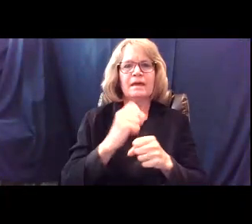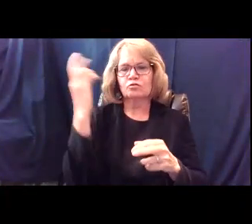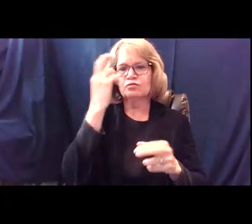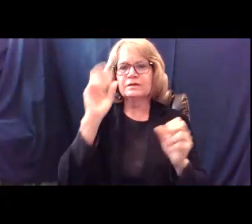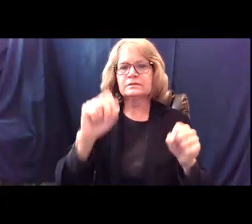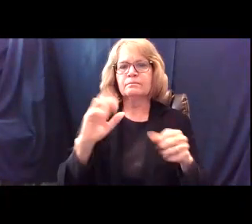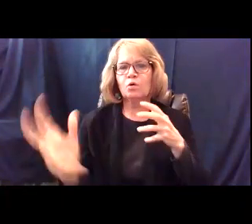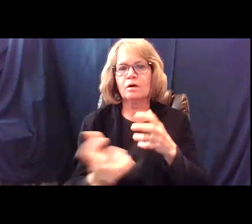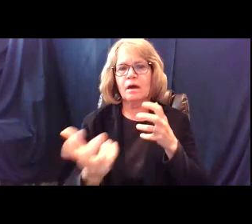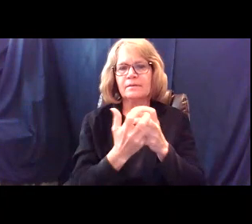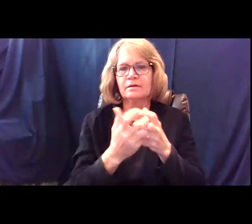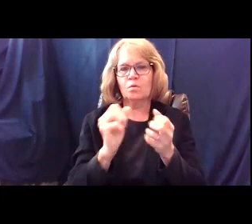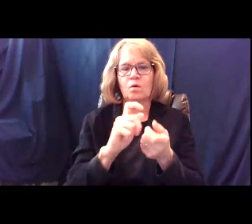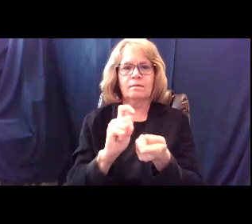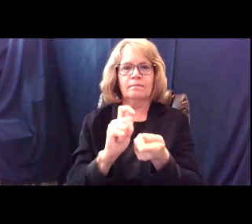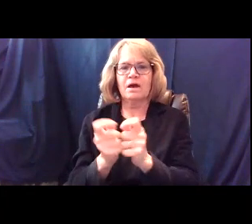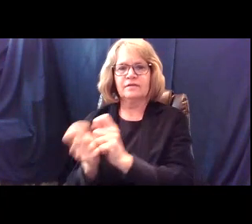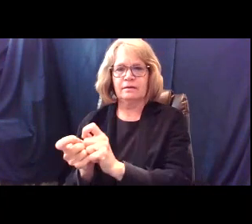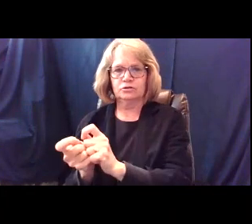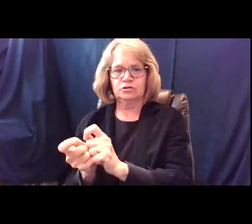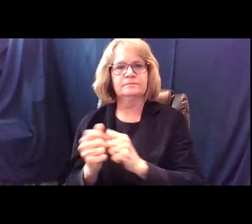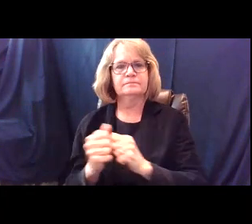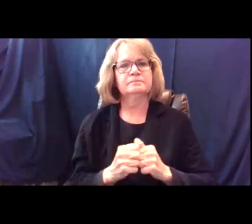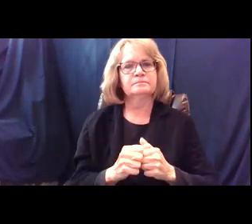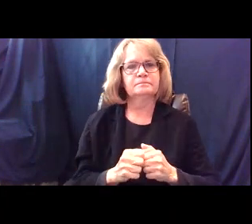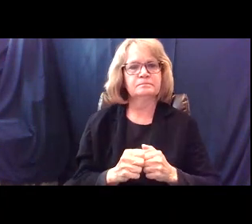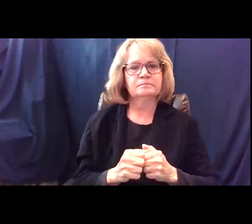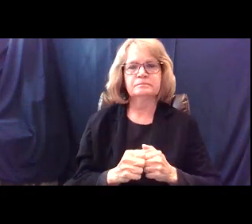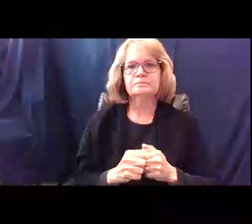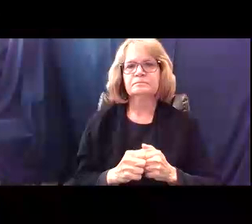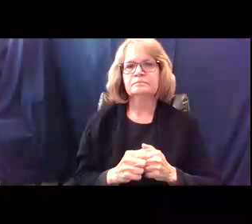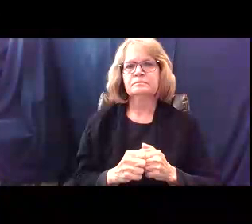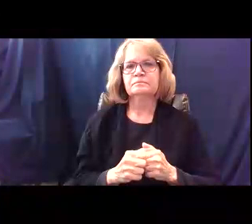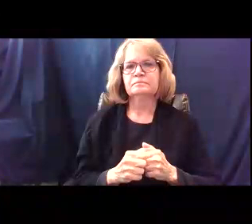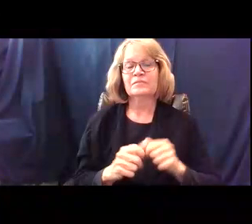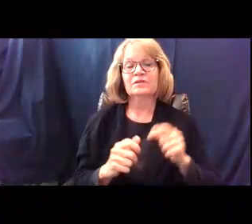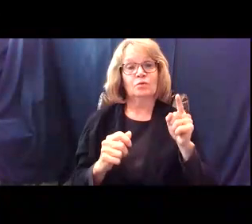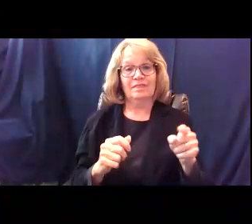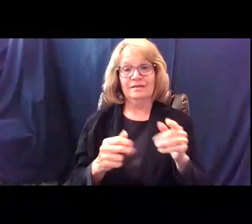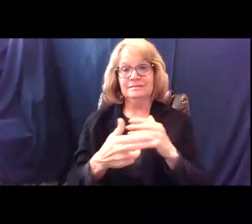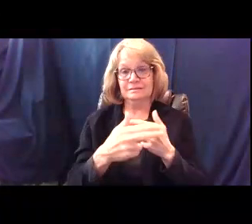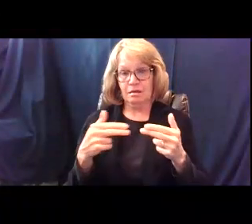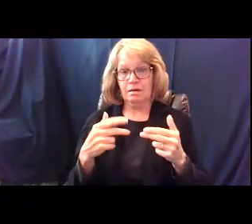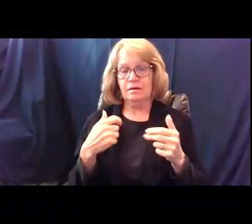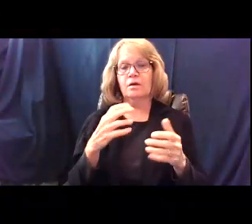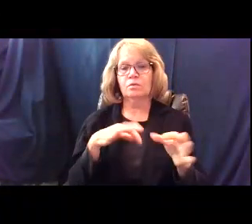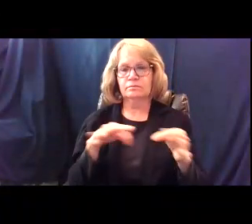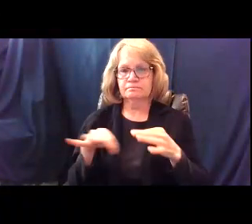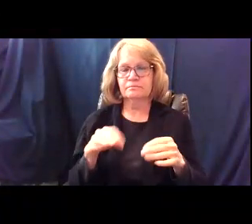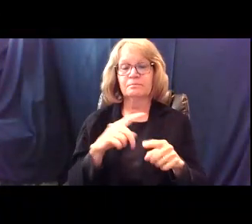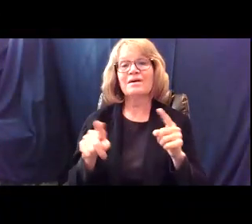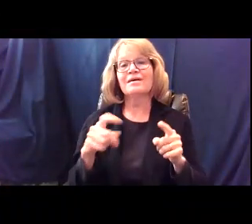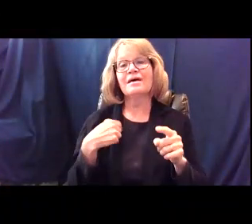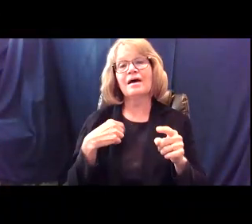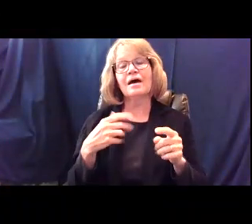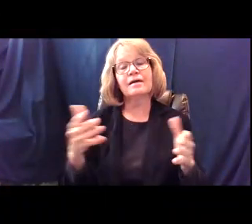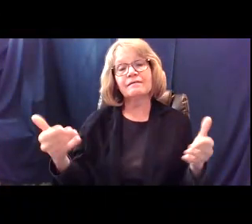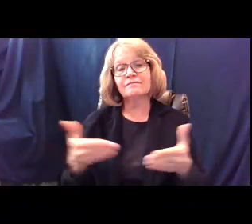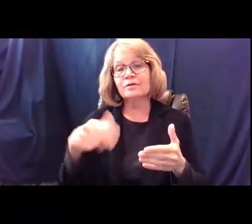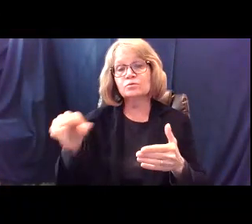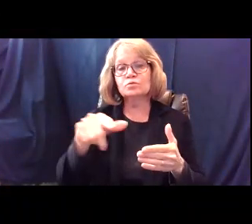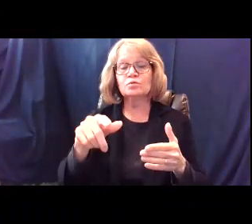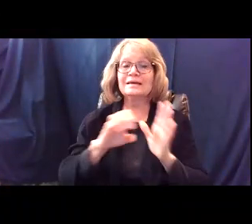or modification. So I'm going to go over the content on this slide, but while I do, I'd invite you all to put any examples